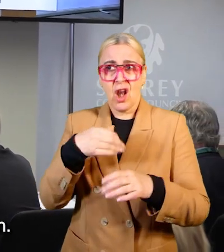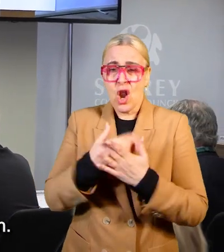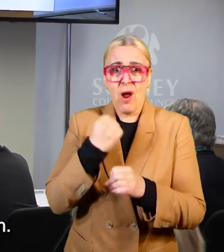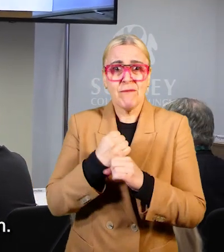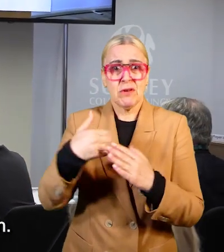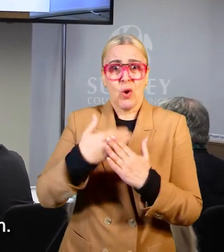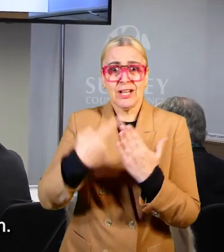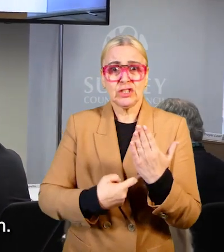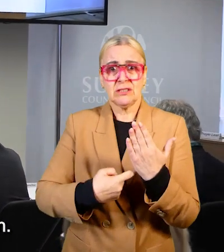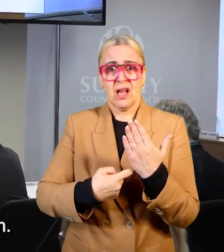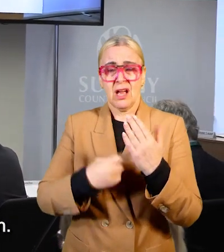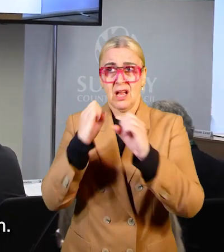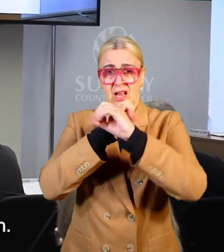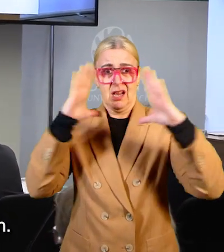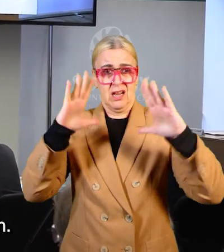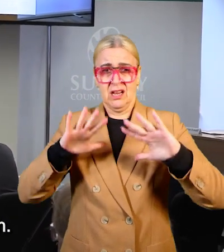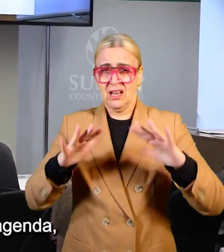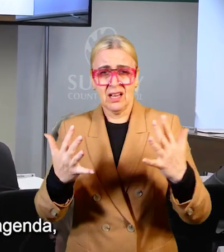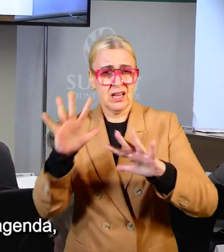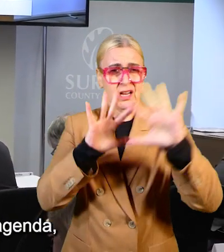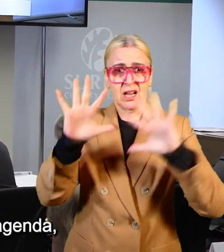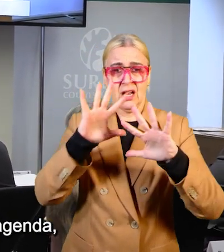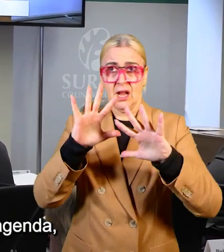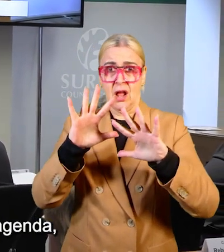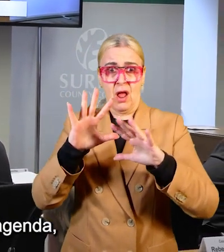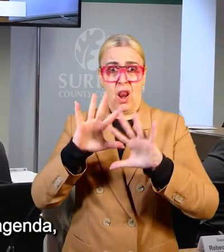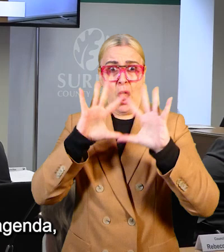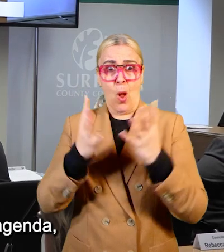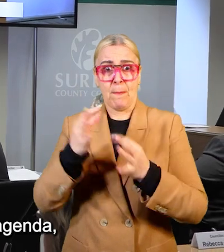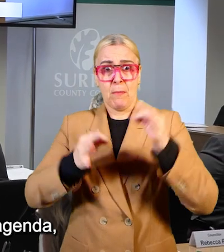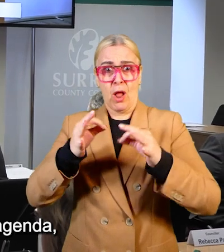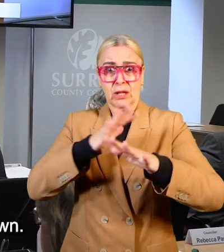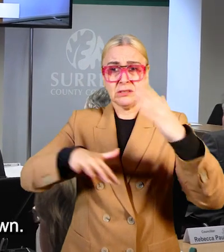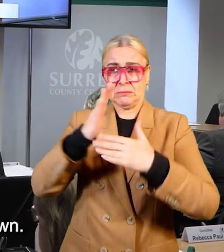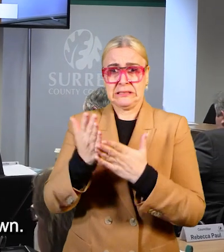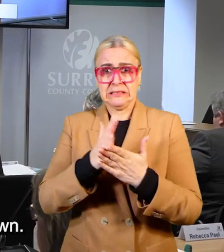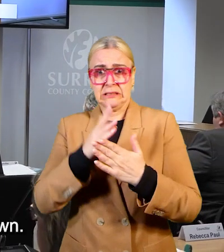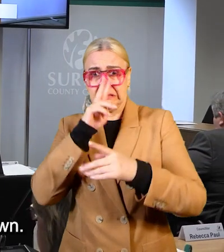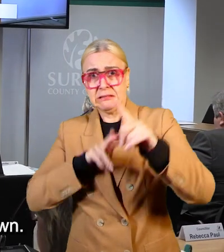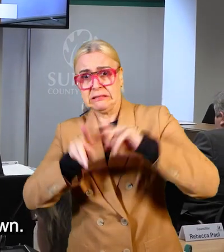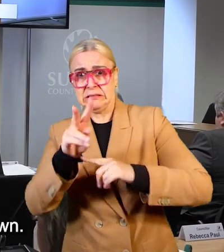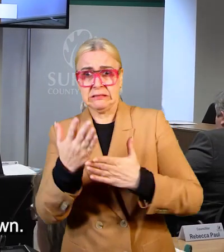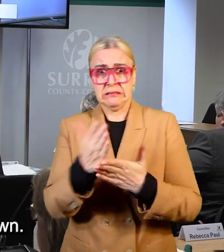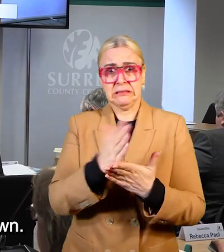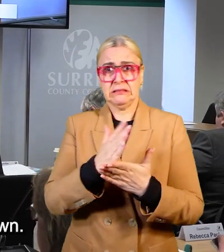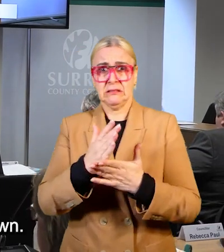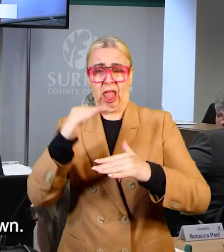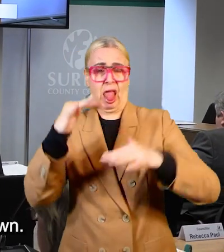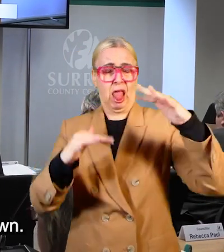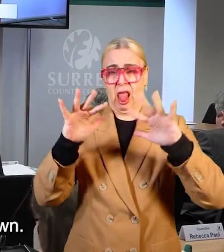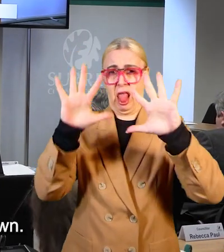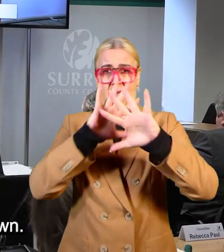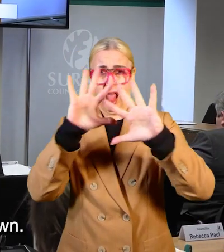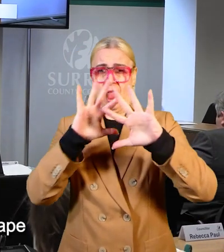this council and our supply chain. We have a new government with a new agenda, the full extent of which is not yet